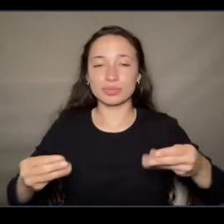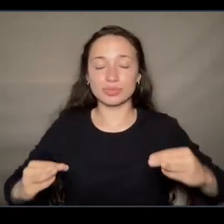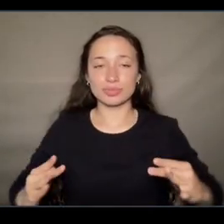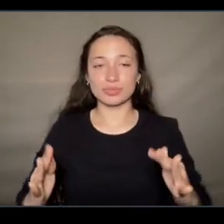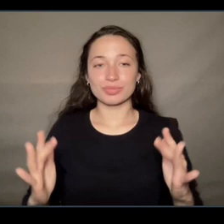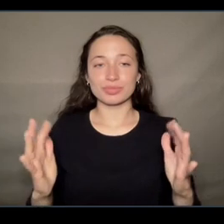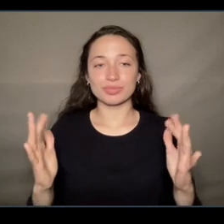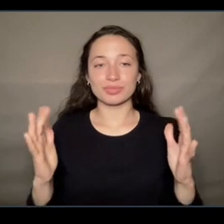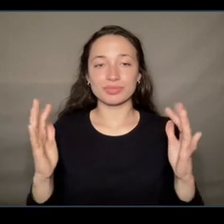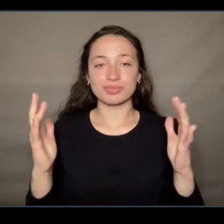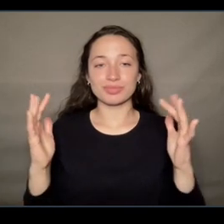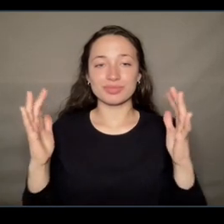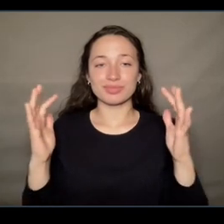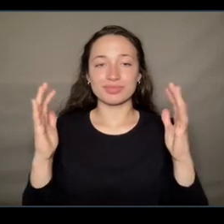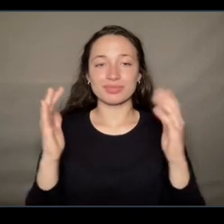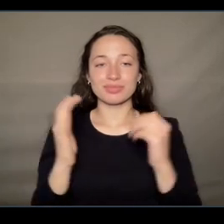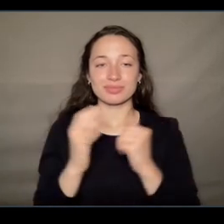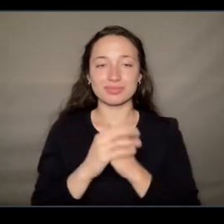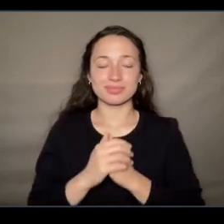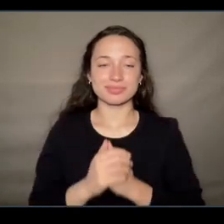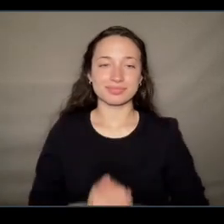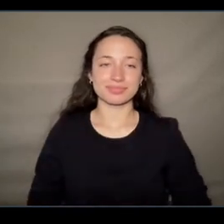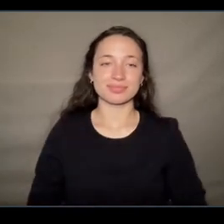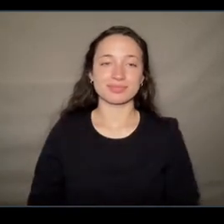in spring's moist ground.